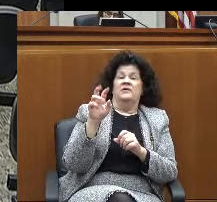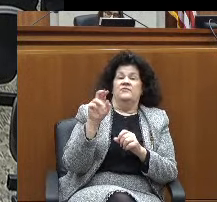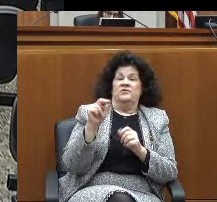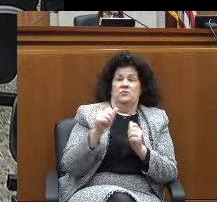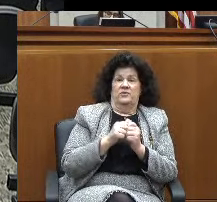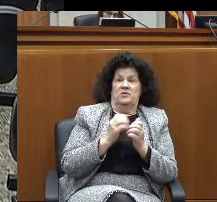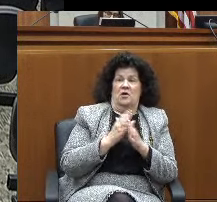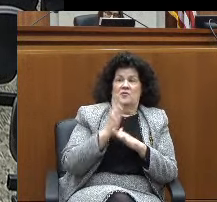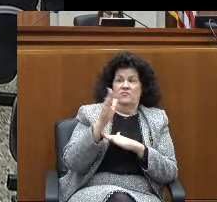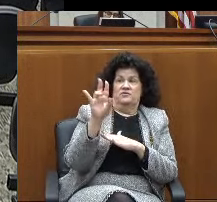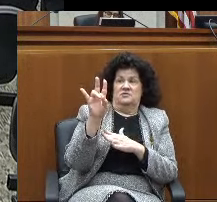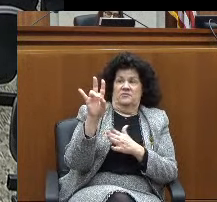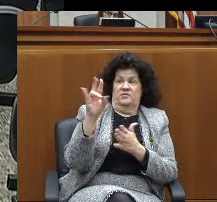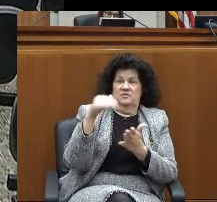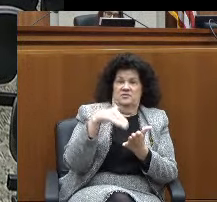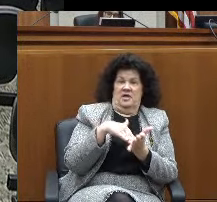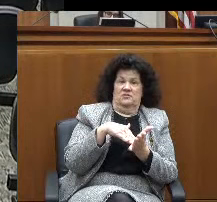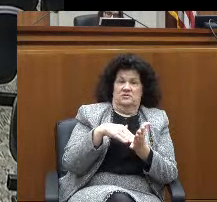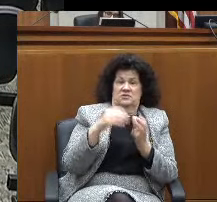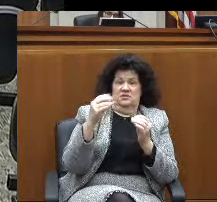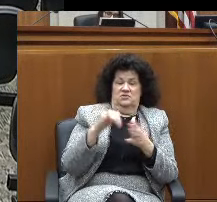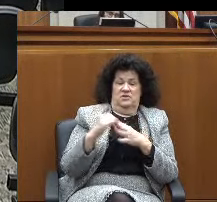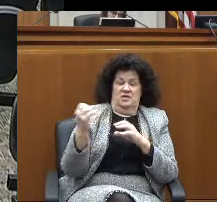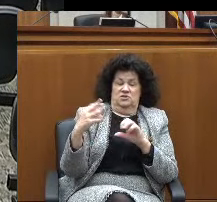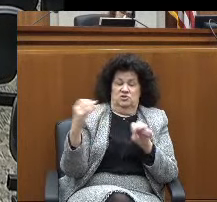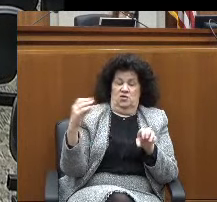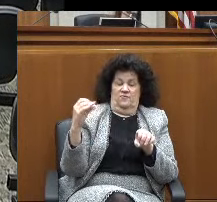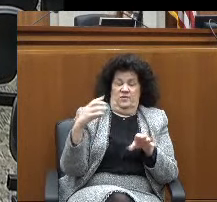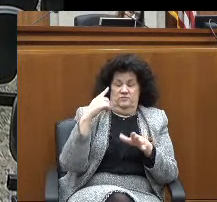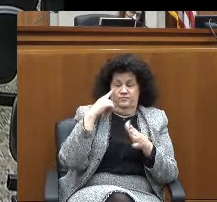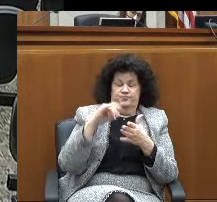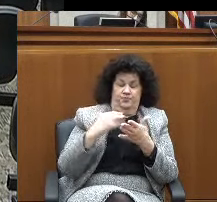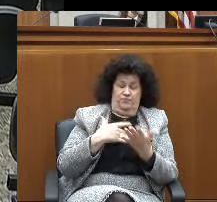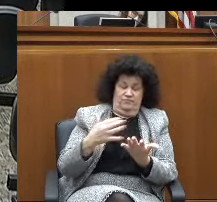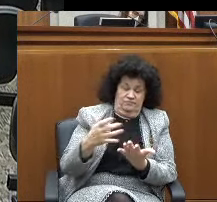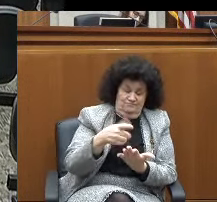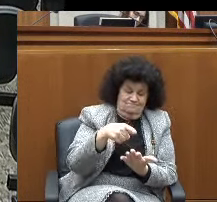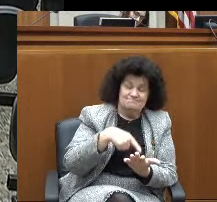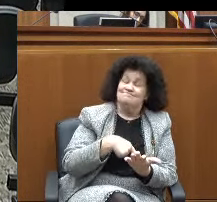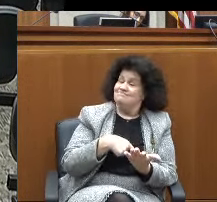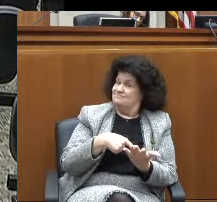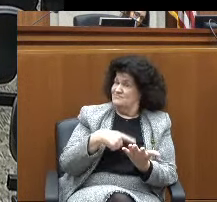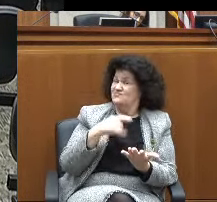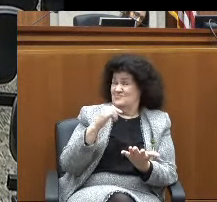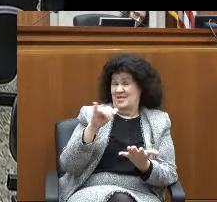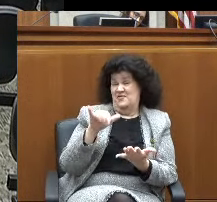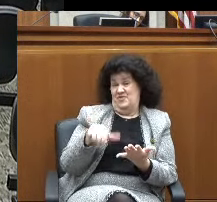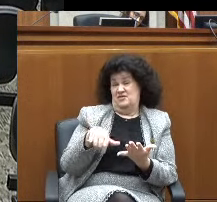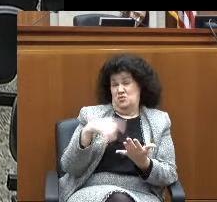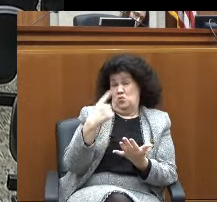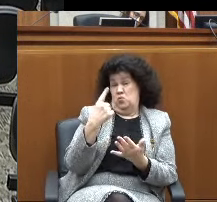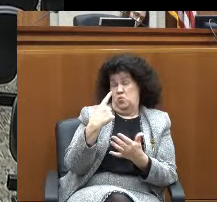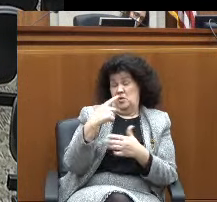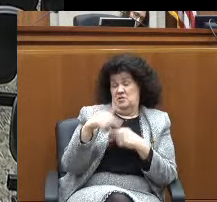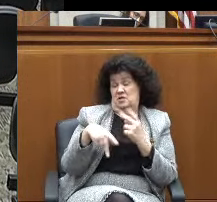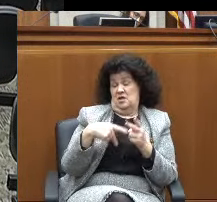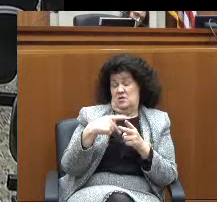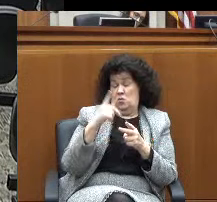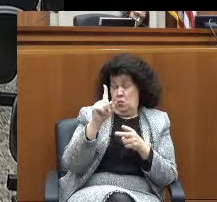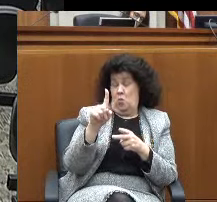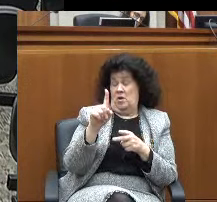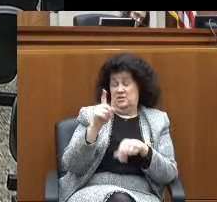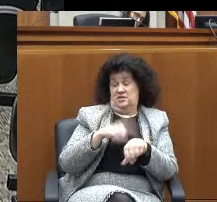the over 7,000 teachers that submitted that survey. So we've collected in that way. It was a one-time survey we